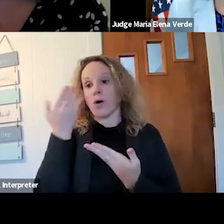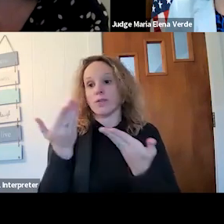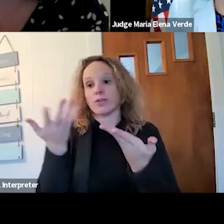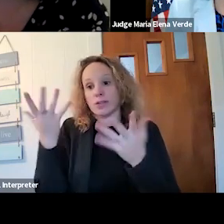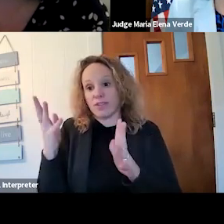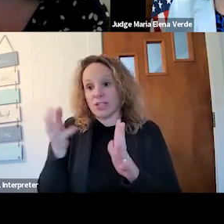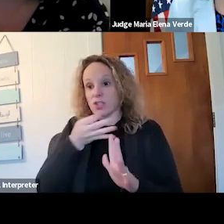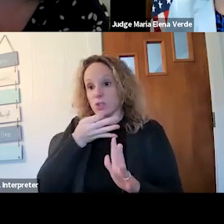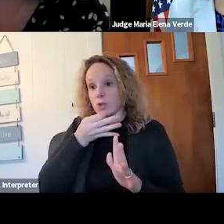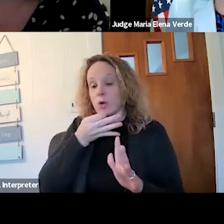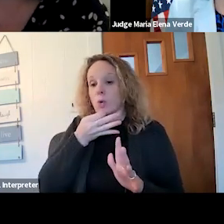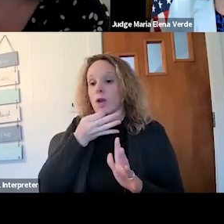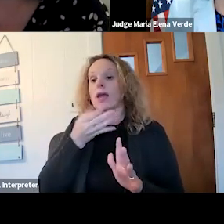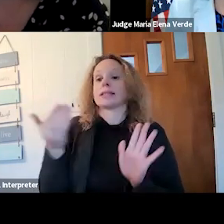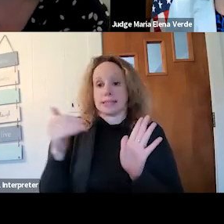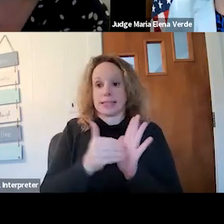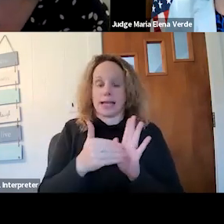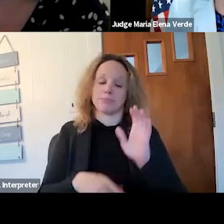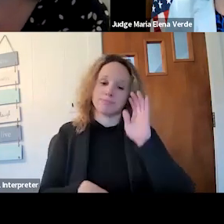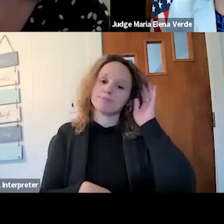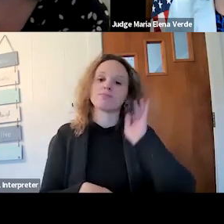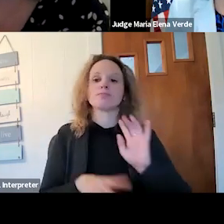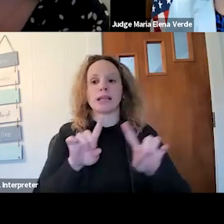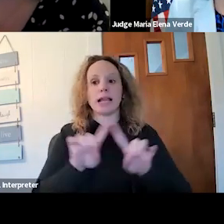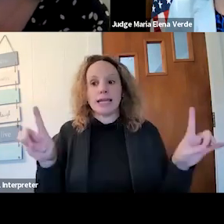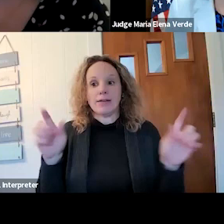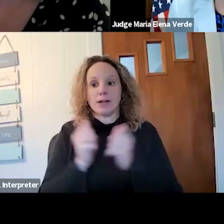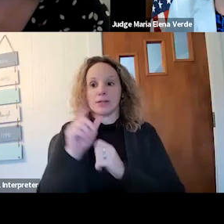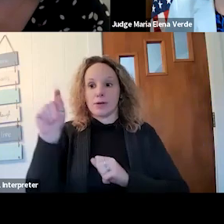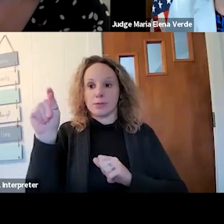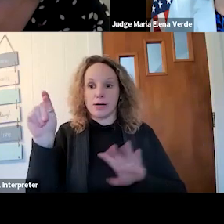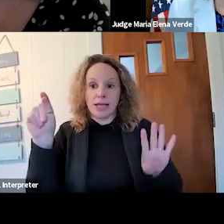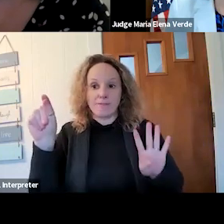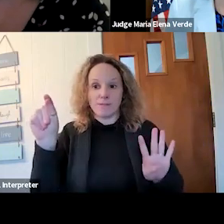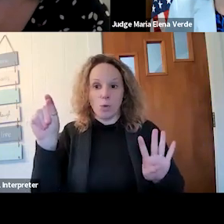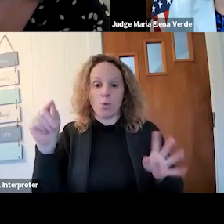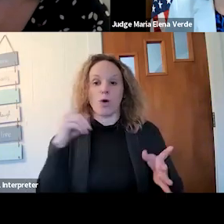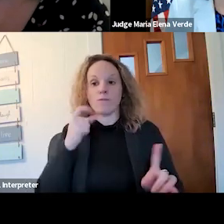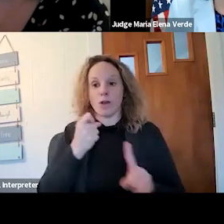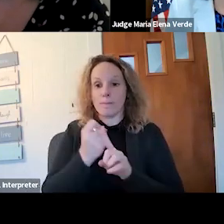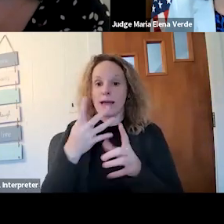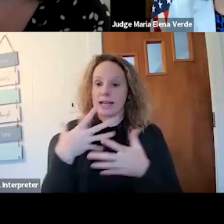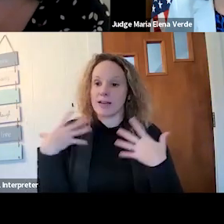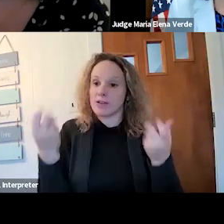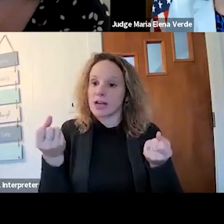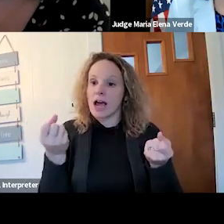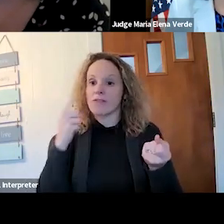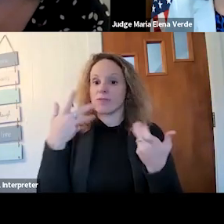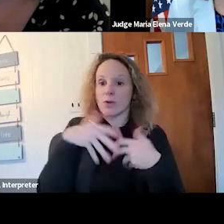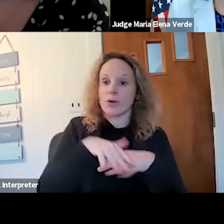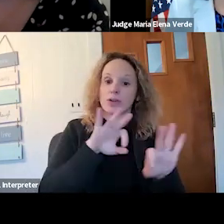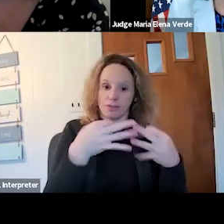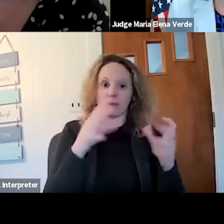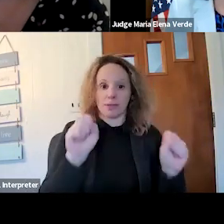So there's a really big difference in the impact on recovery that integrating those families can